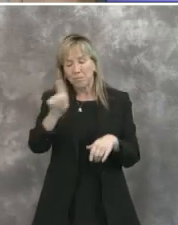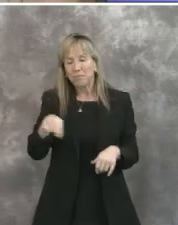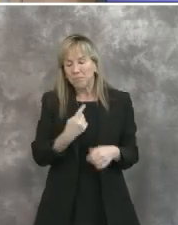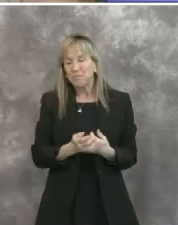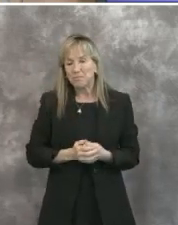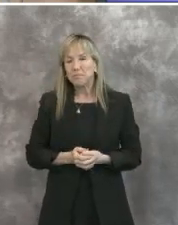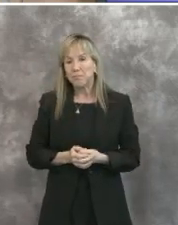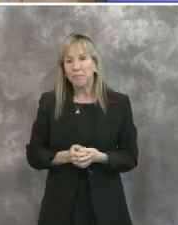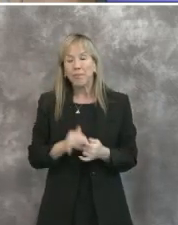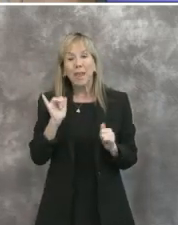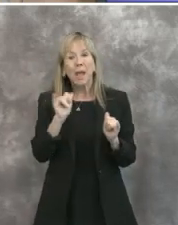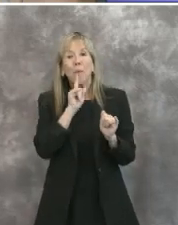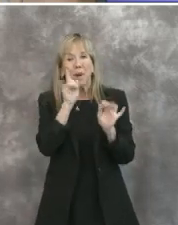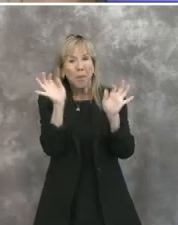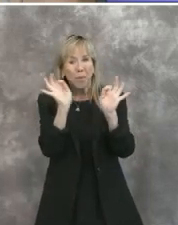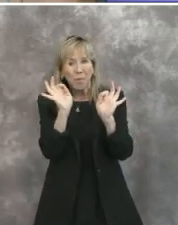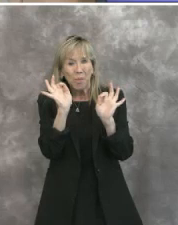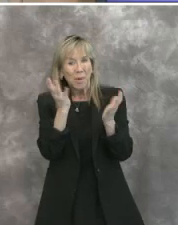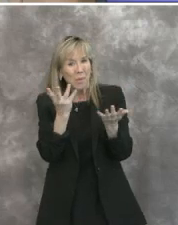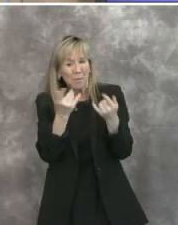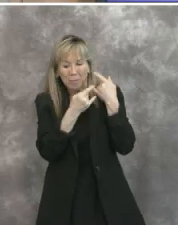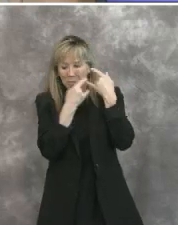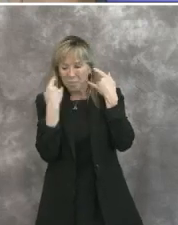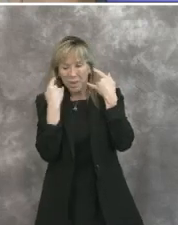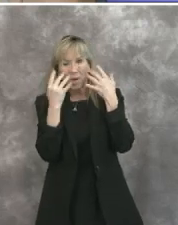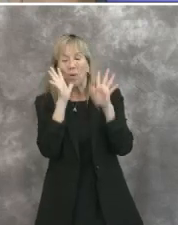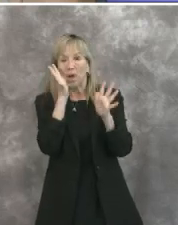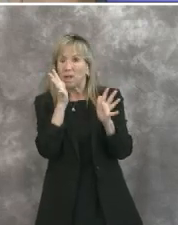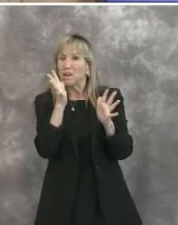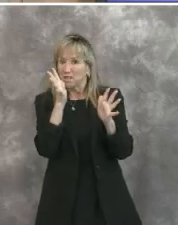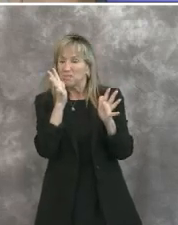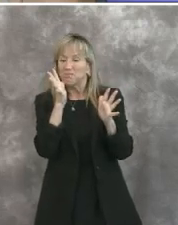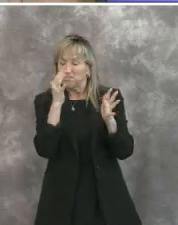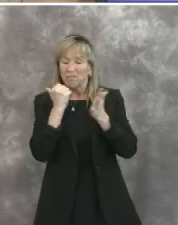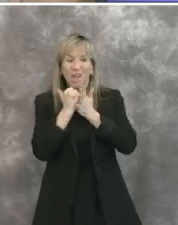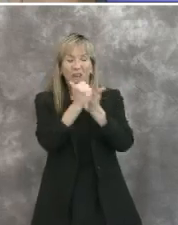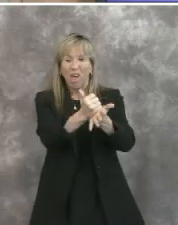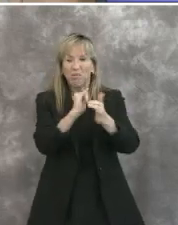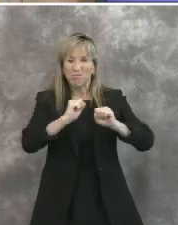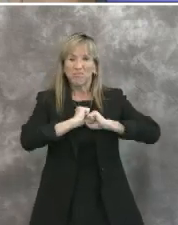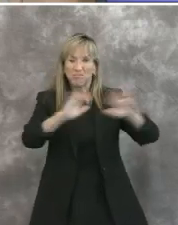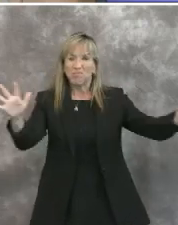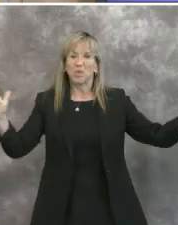small but vital actions will amount to a collective assault against the spread of the virus.